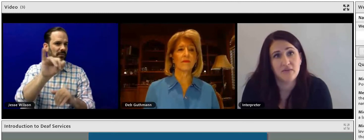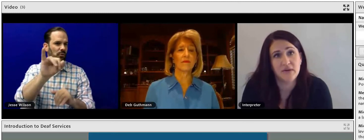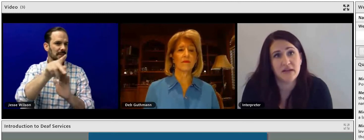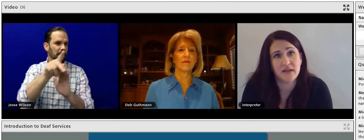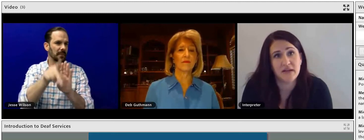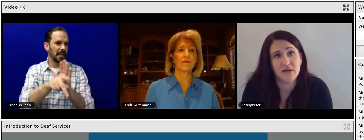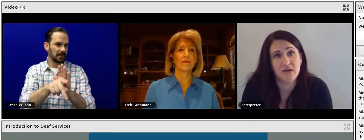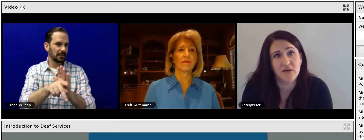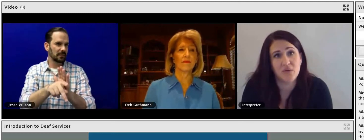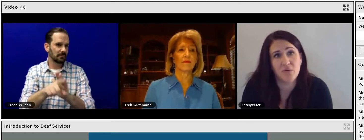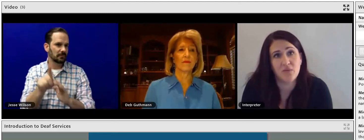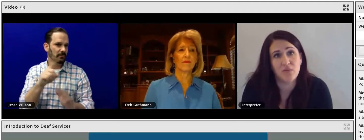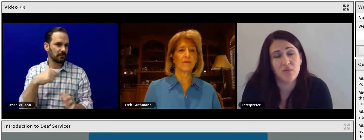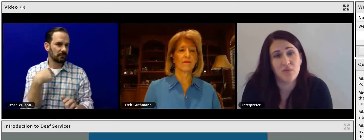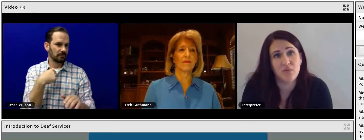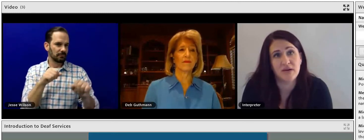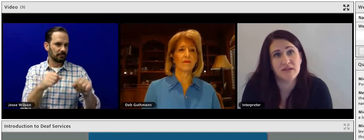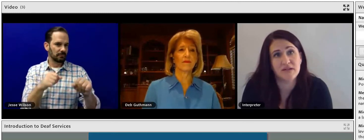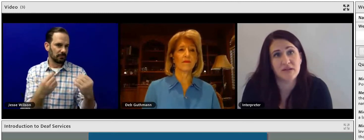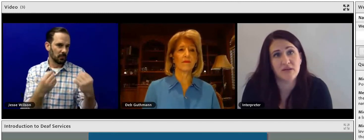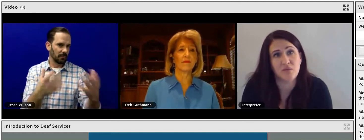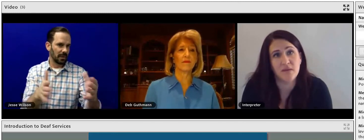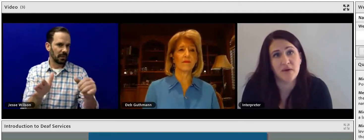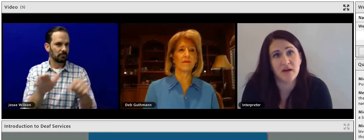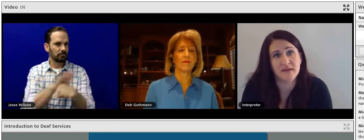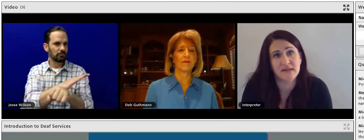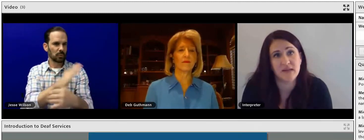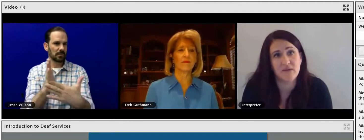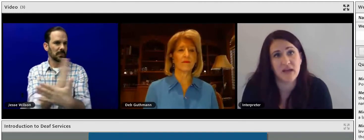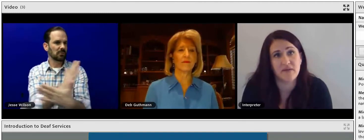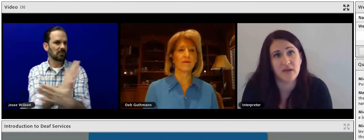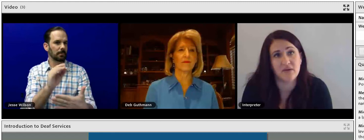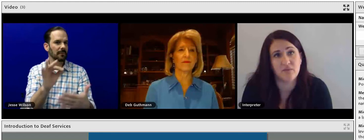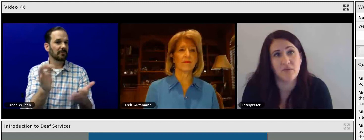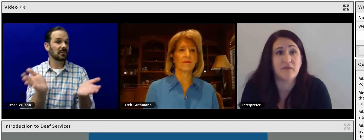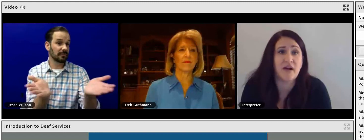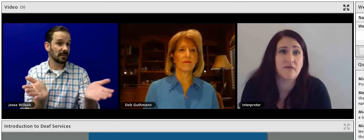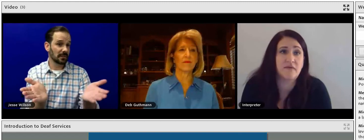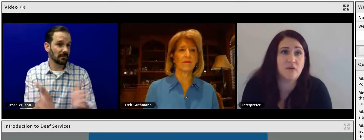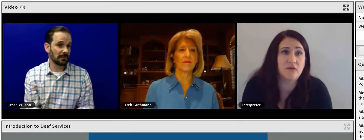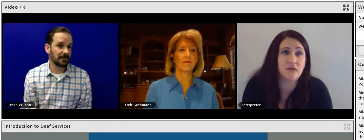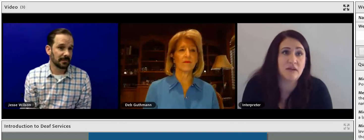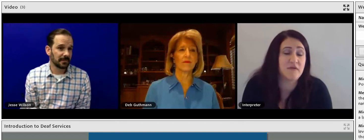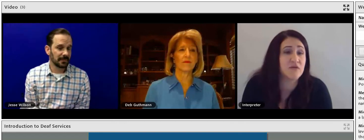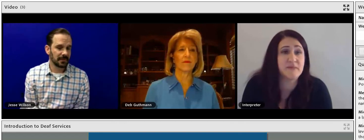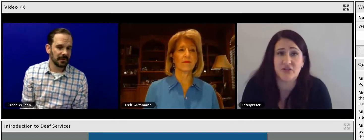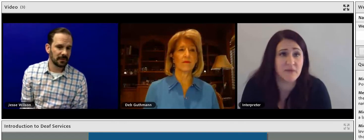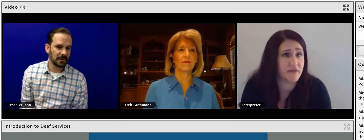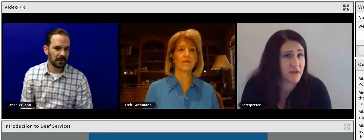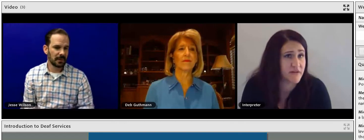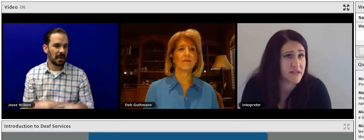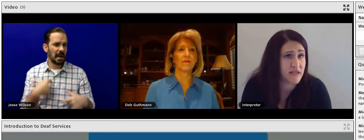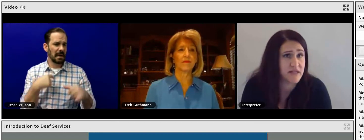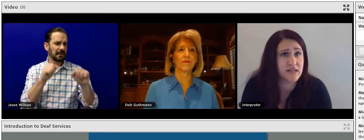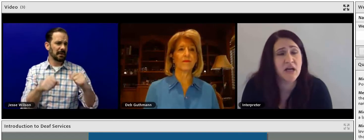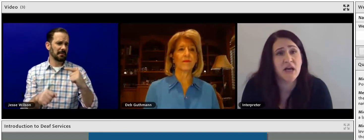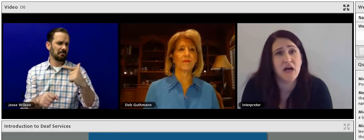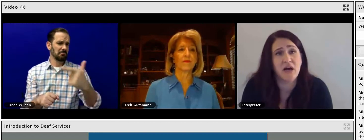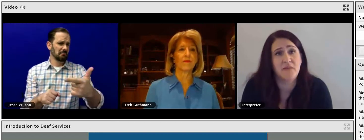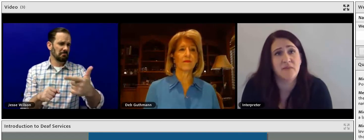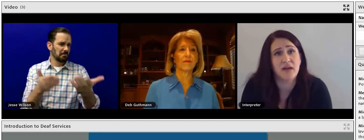California, and really there's the one policy that we have that we provide the full spectrum